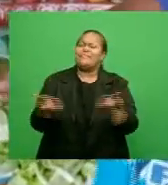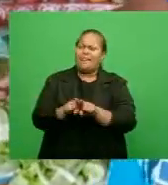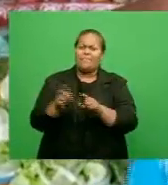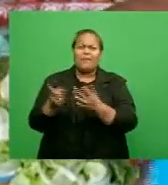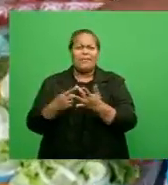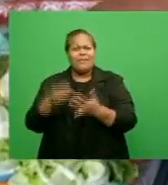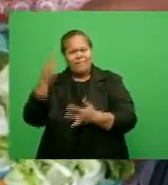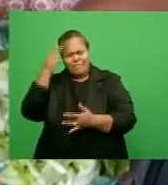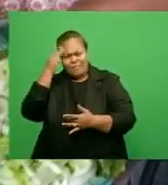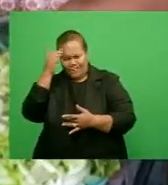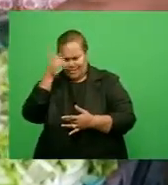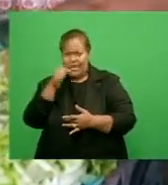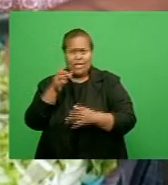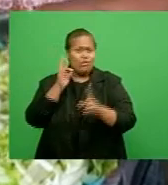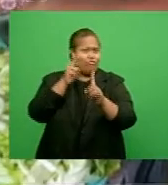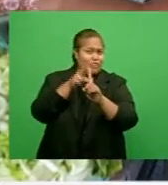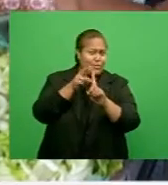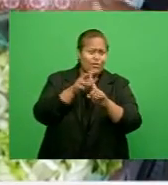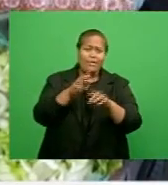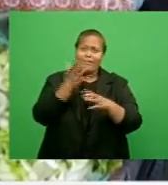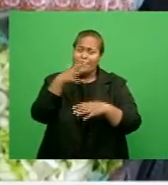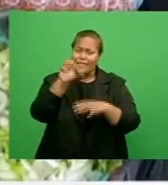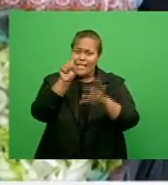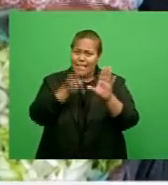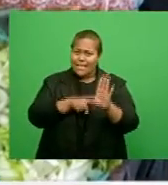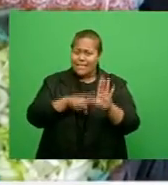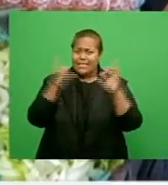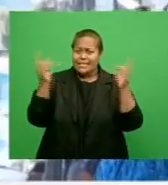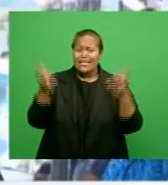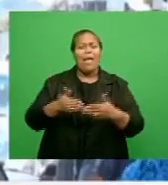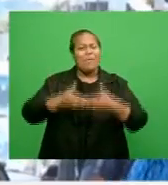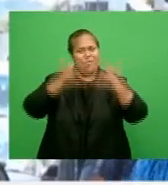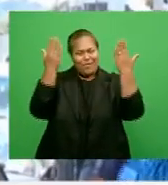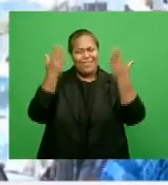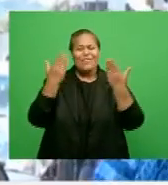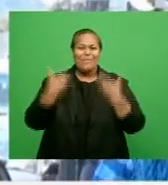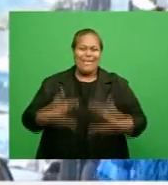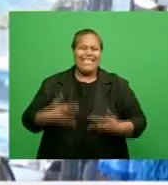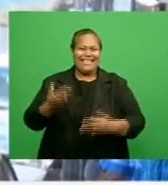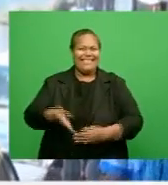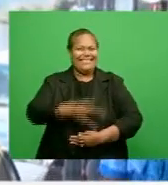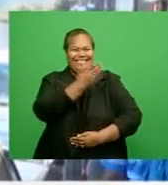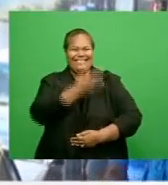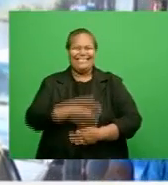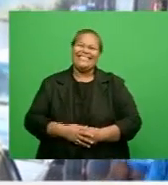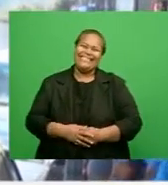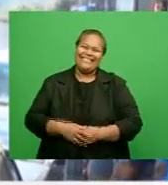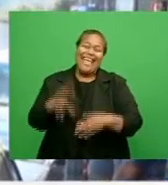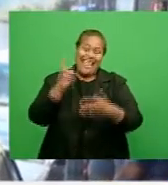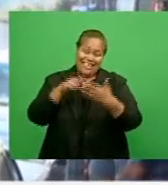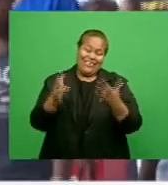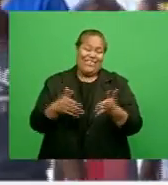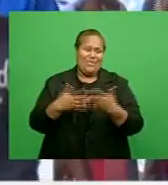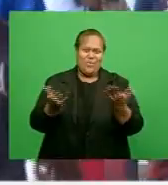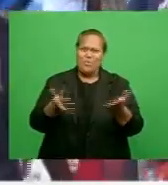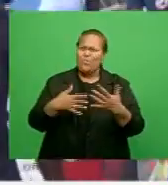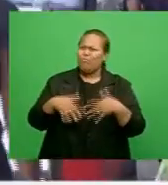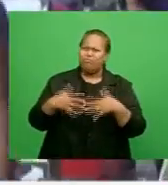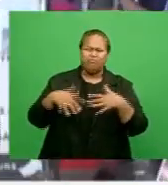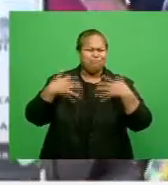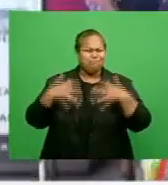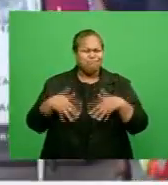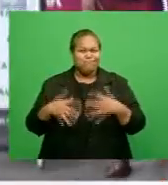their 50s. So happy birthday to me. Nosori was bustling with shopkeepers taking their sales